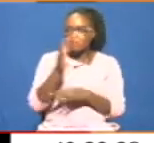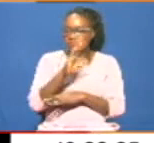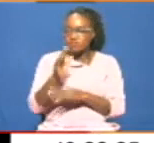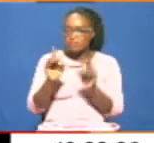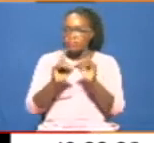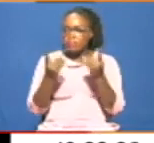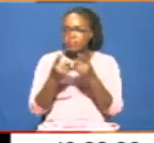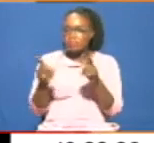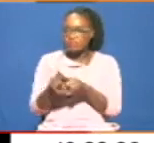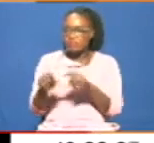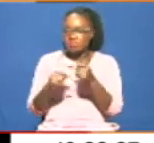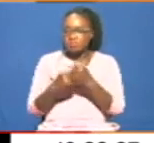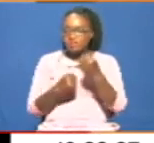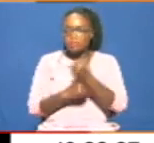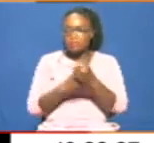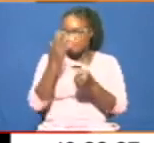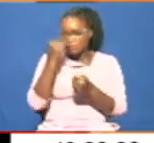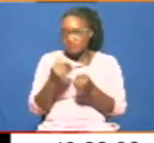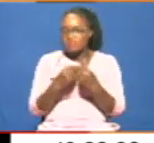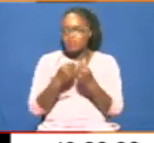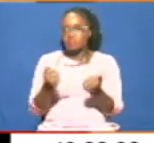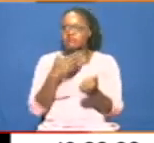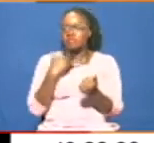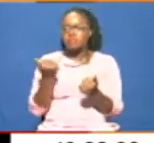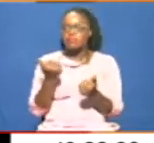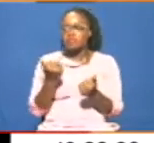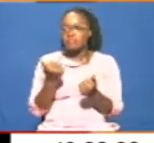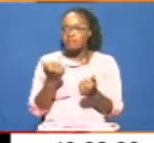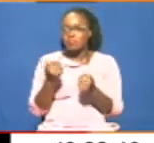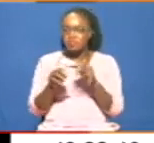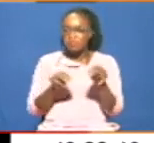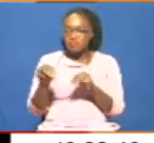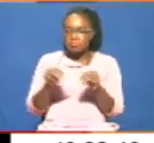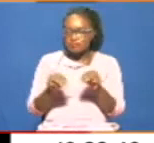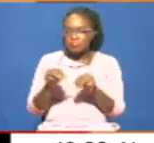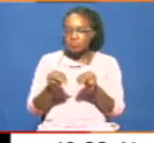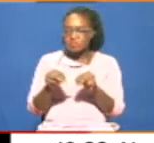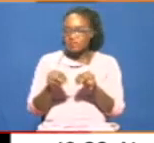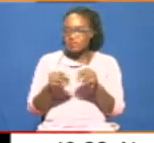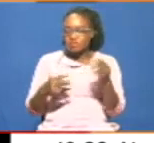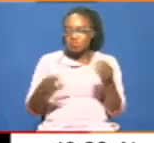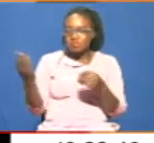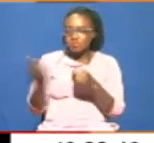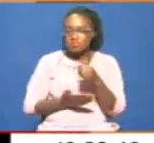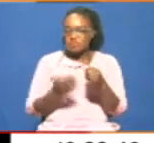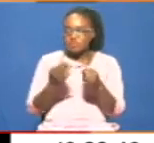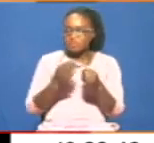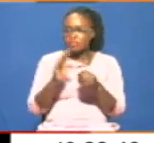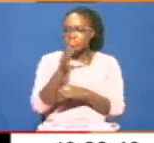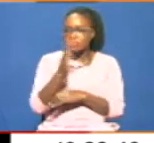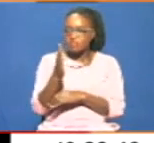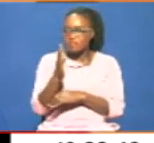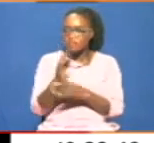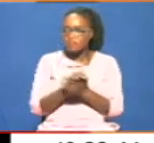also going to be supportive because they want solutions that mitigate the cutting down of trees. Mm-hmm. The one